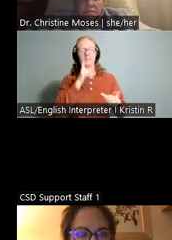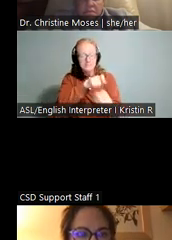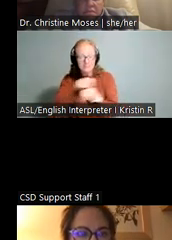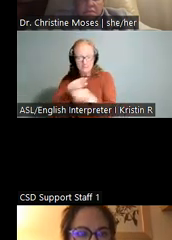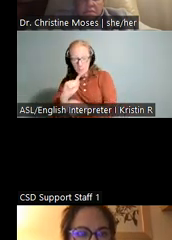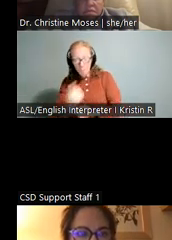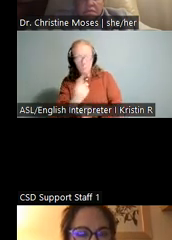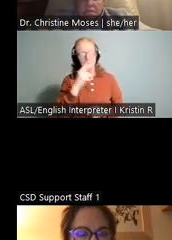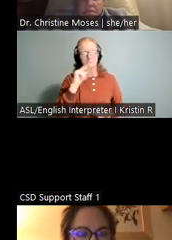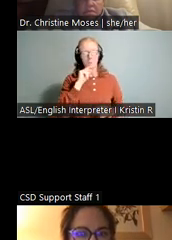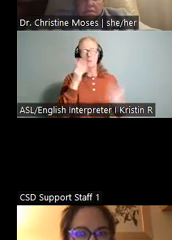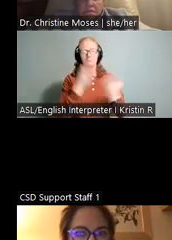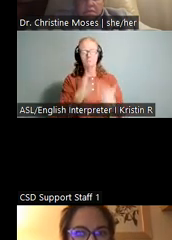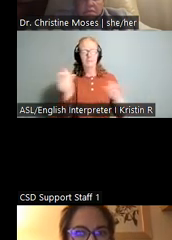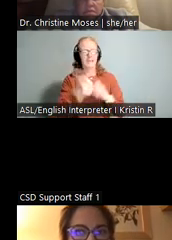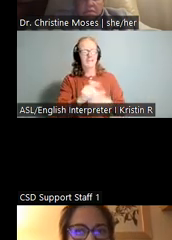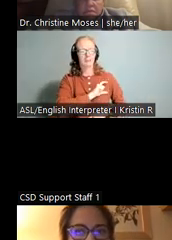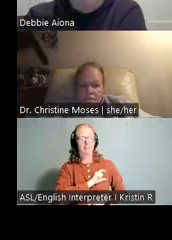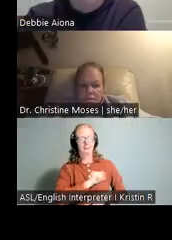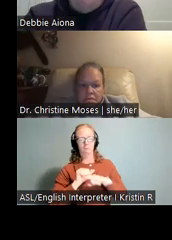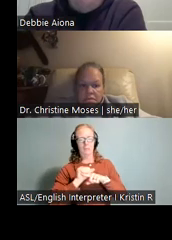police practices.